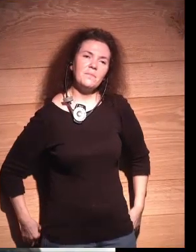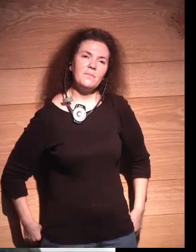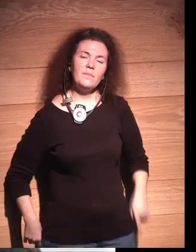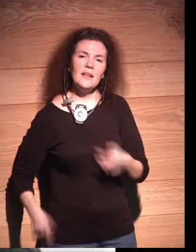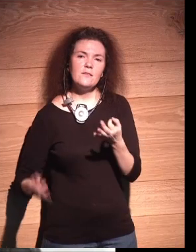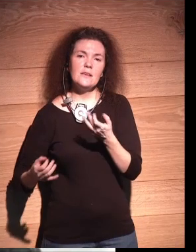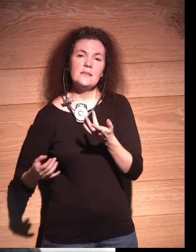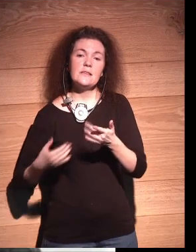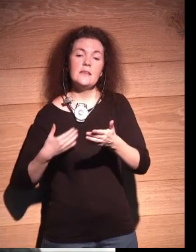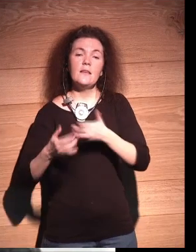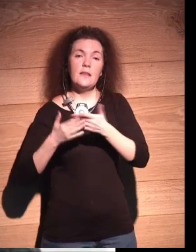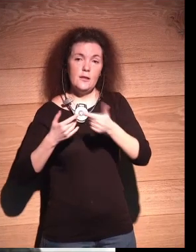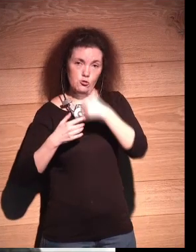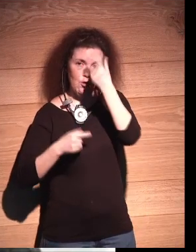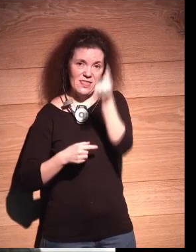was the